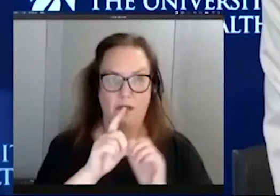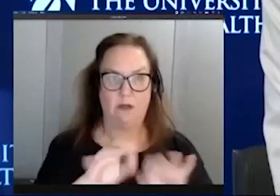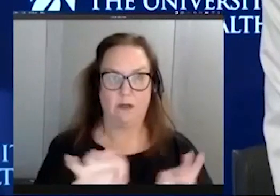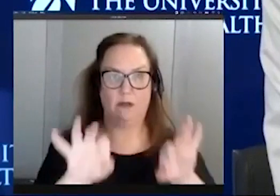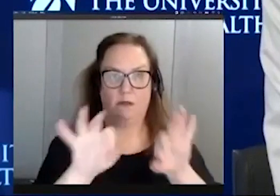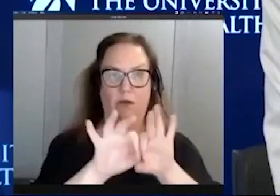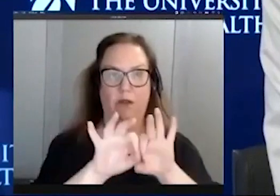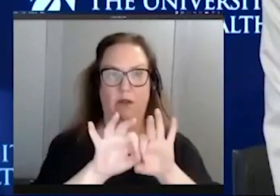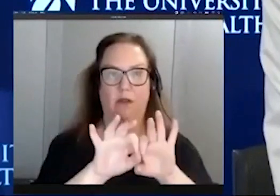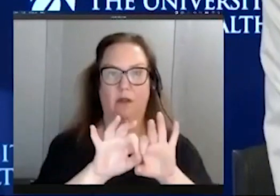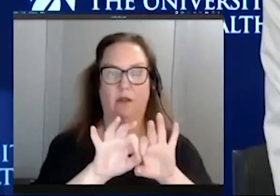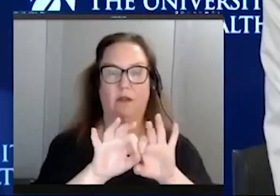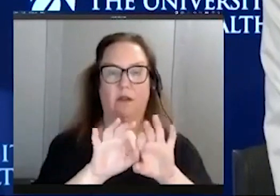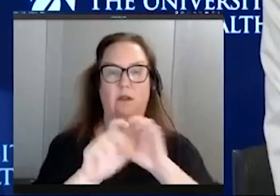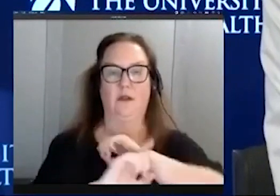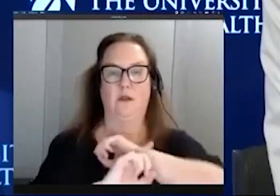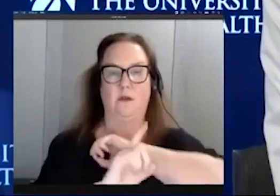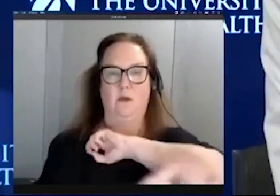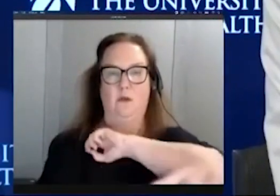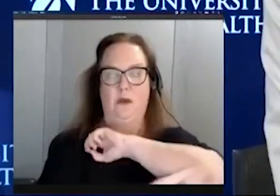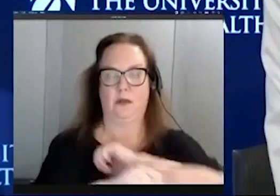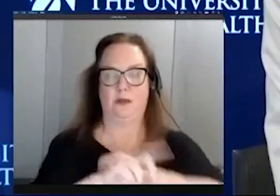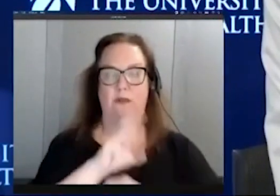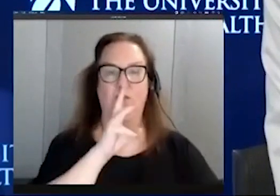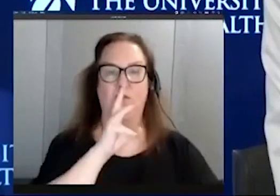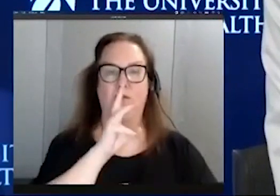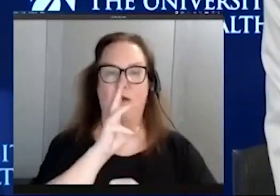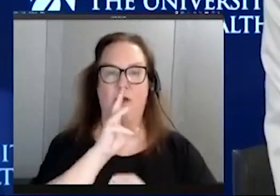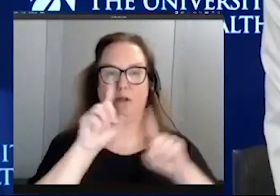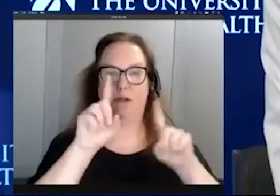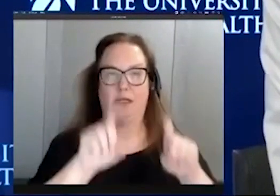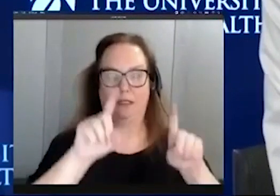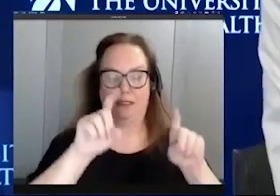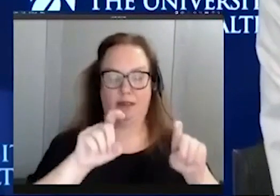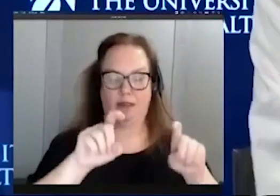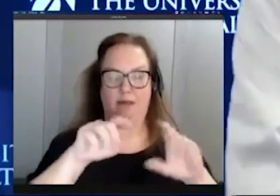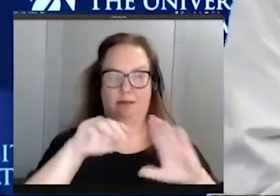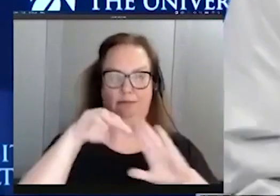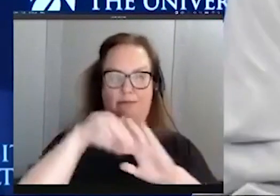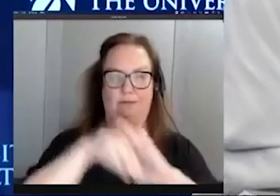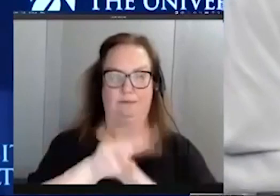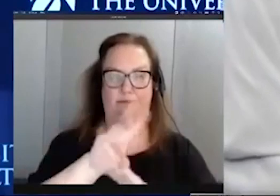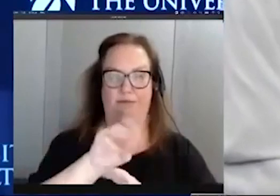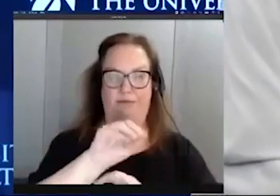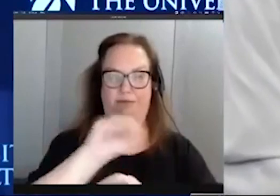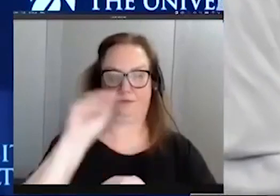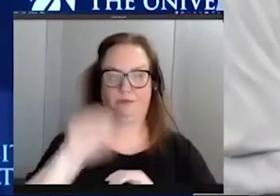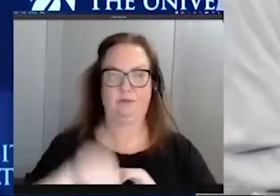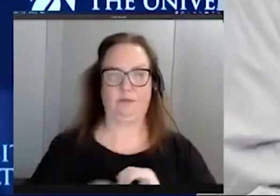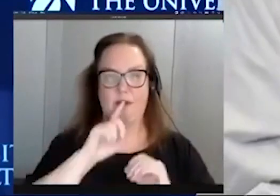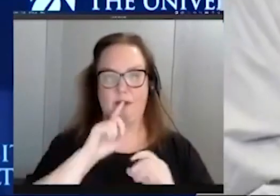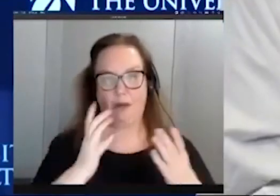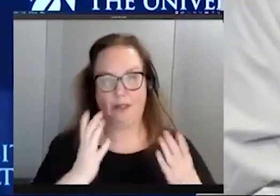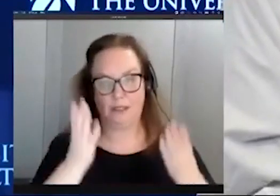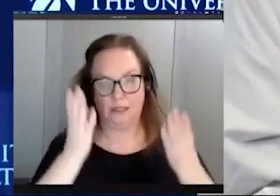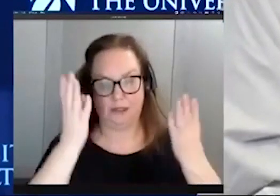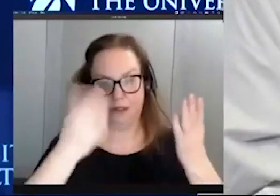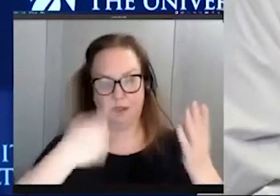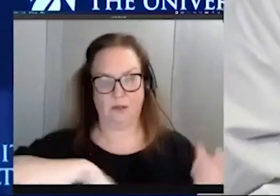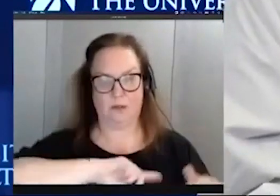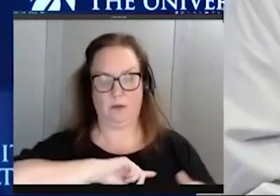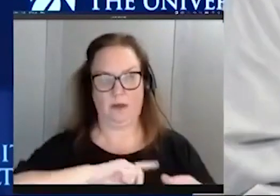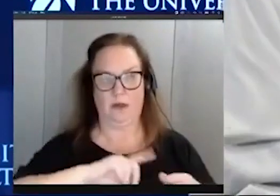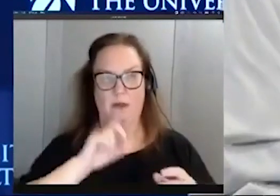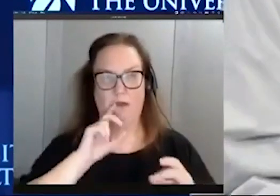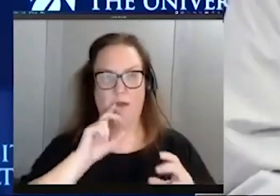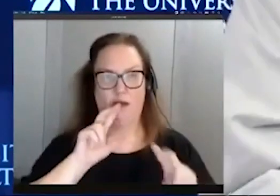testing for the Omicron burden is really down. It's like down by 60% in Boston. So that really suggests that we are looking just like South